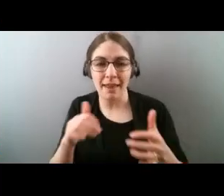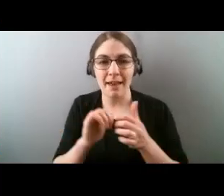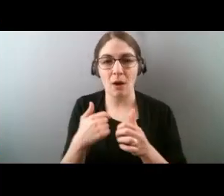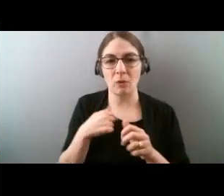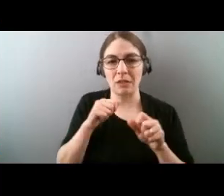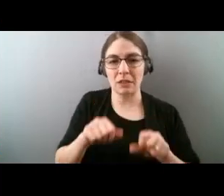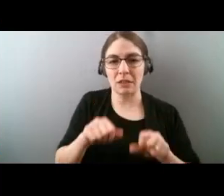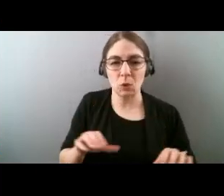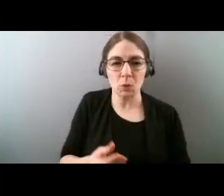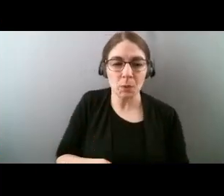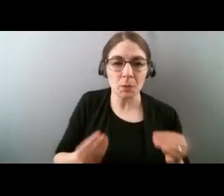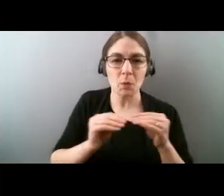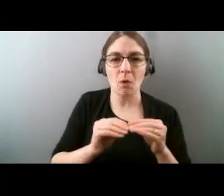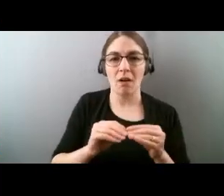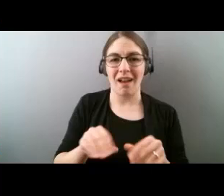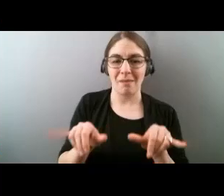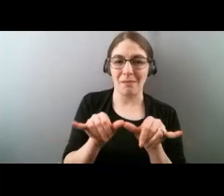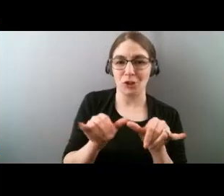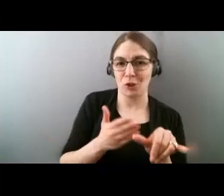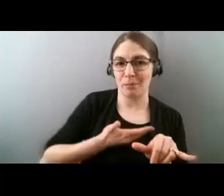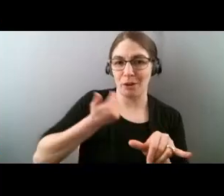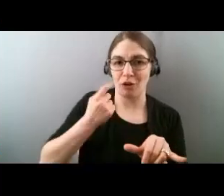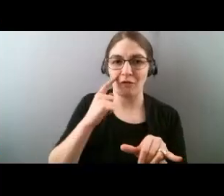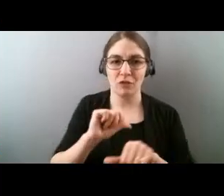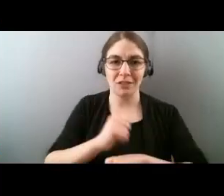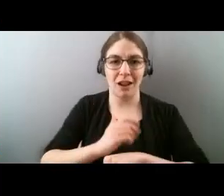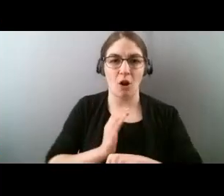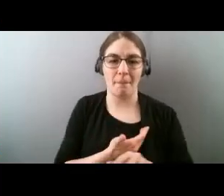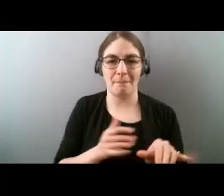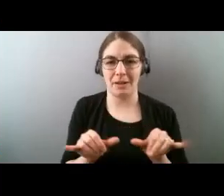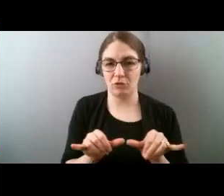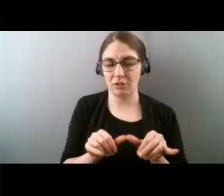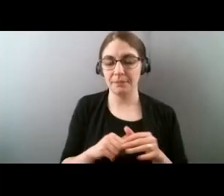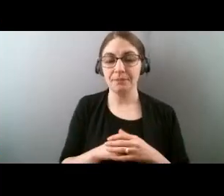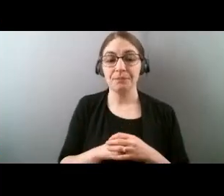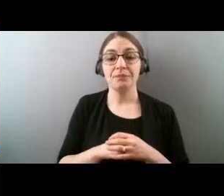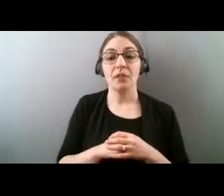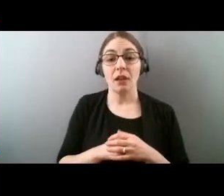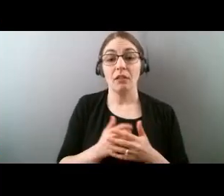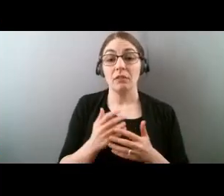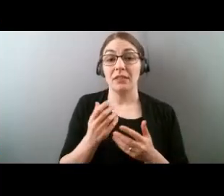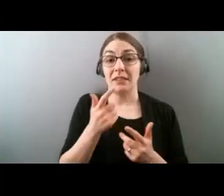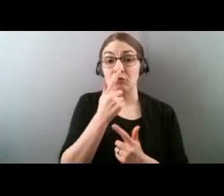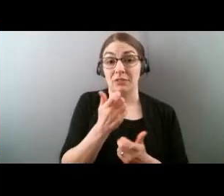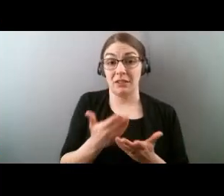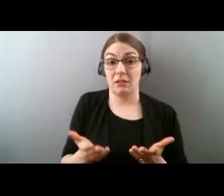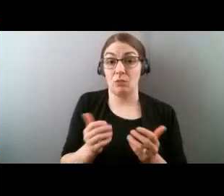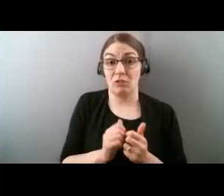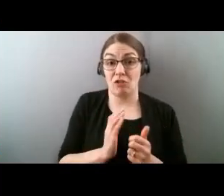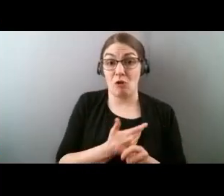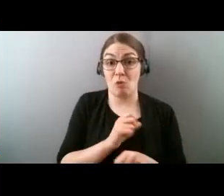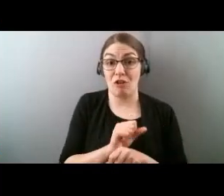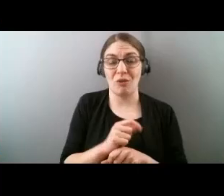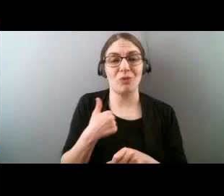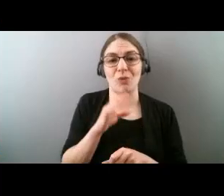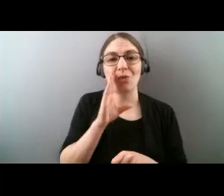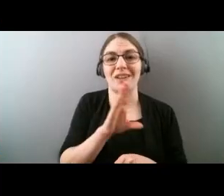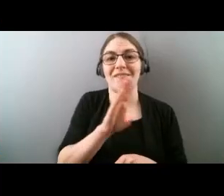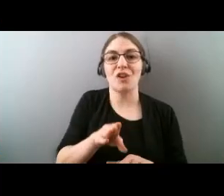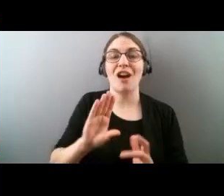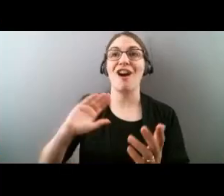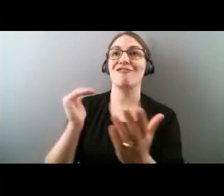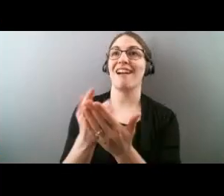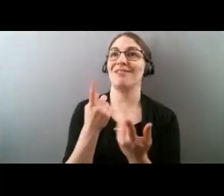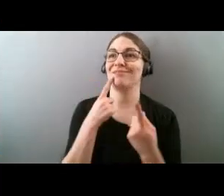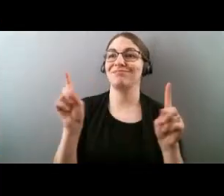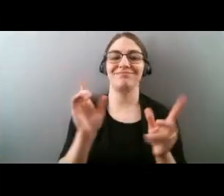measure better so that we can set our metrics? So what's interesting in this work is we're never going to arrive. We're never going